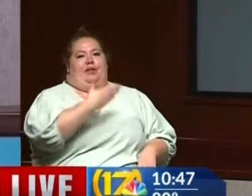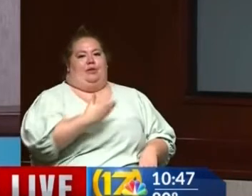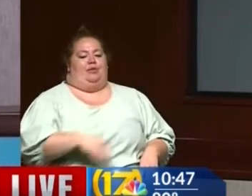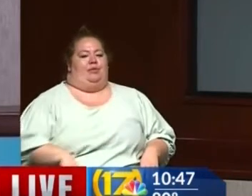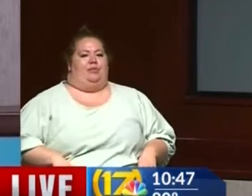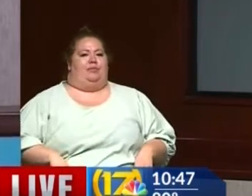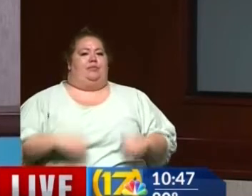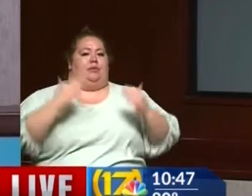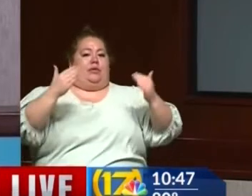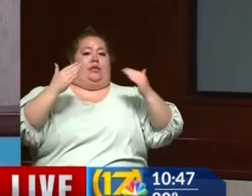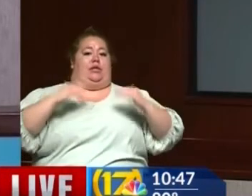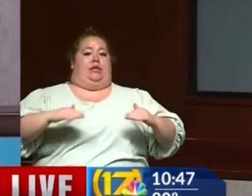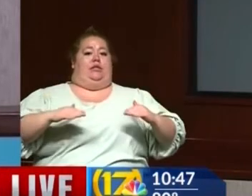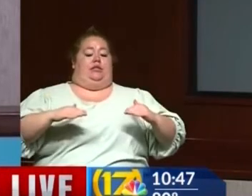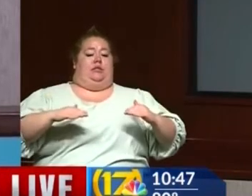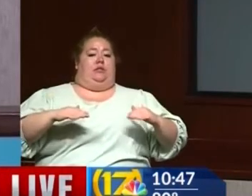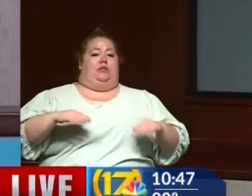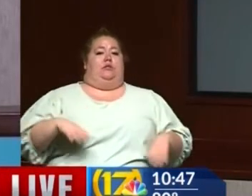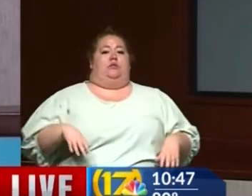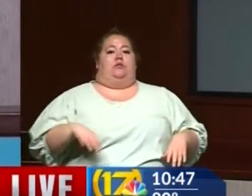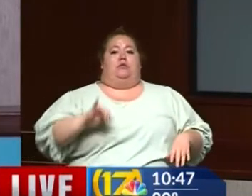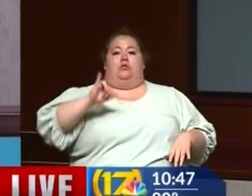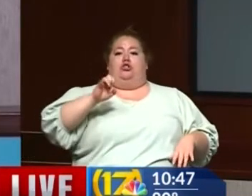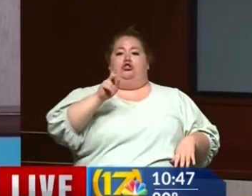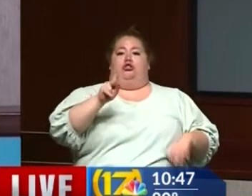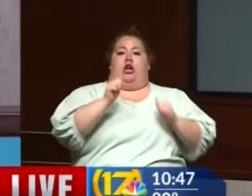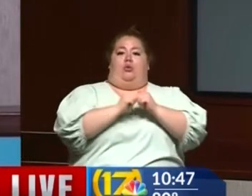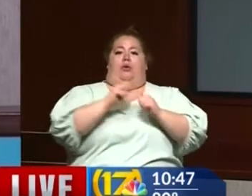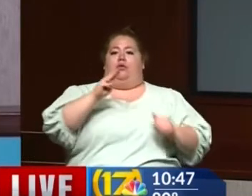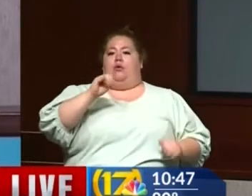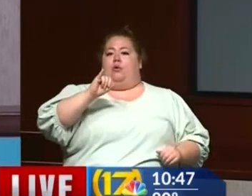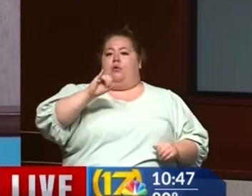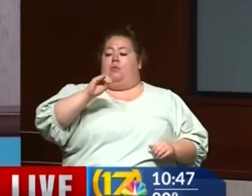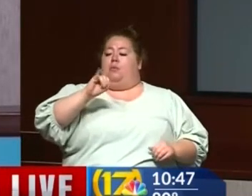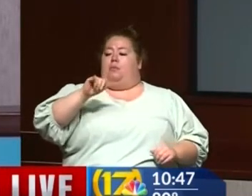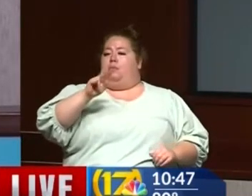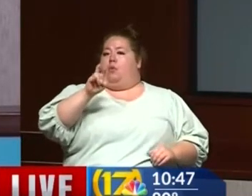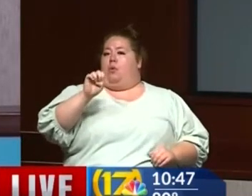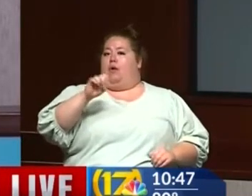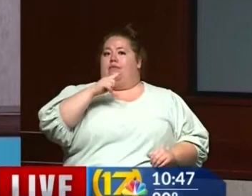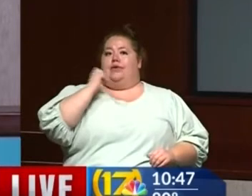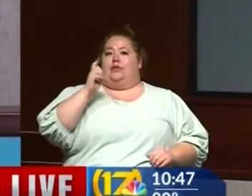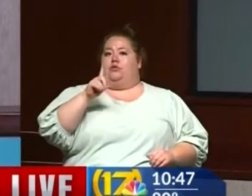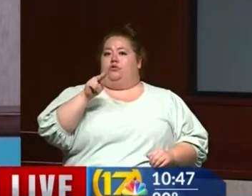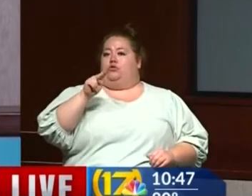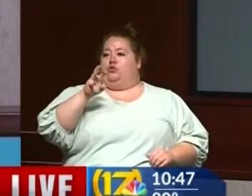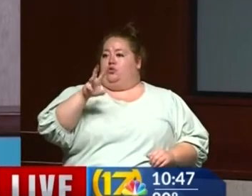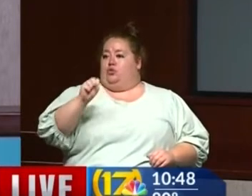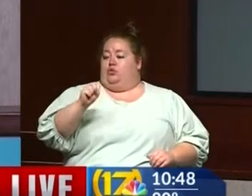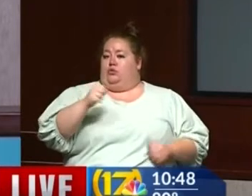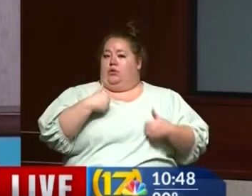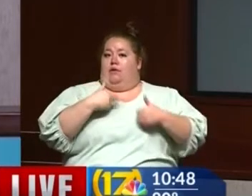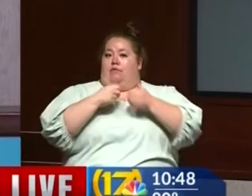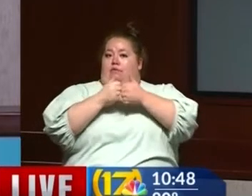Okay, thanks, guys. Mm-hmm. Okay, our next outlet, Jack with Mojave Desert News. Did you have any follow-up questions?